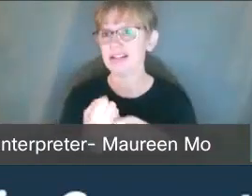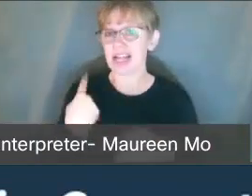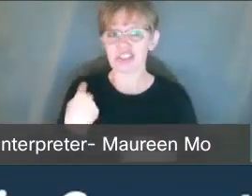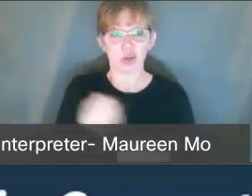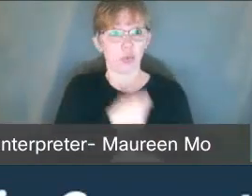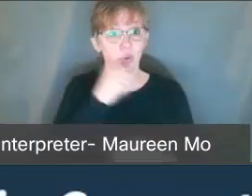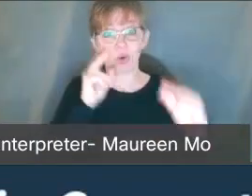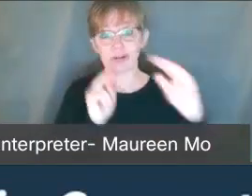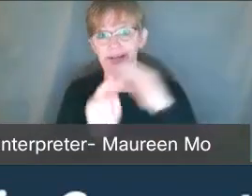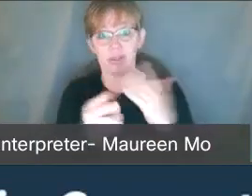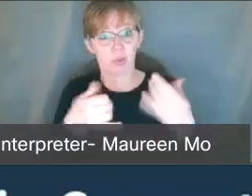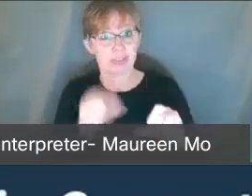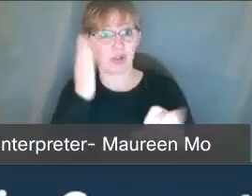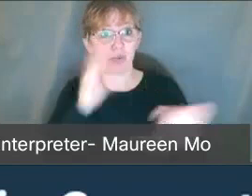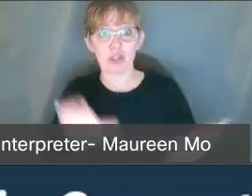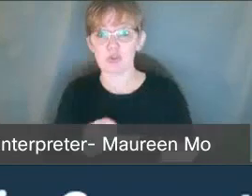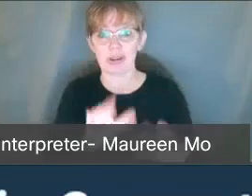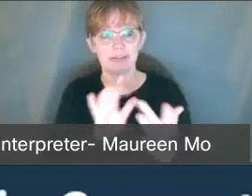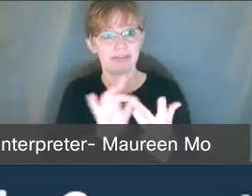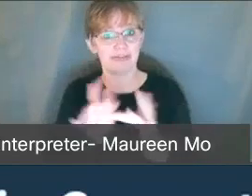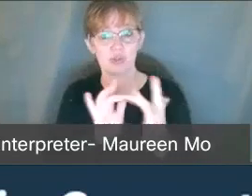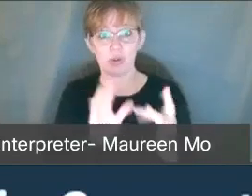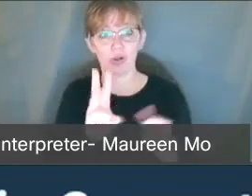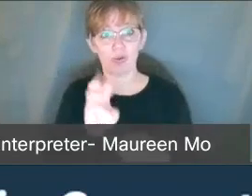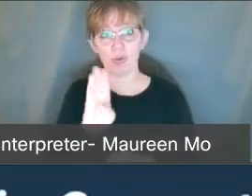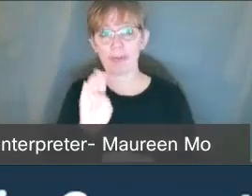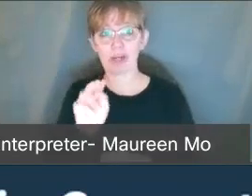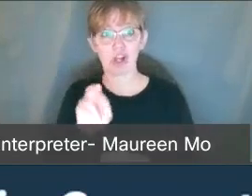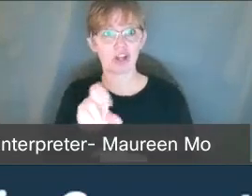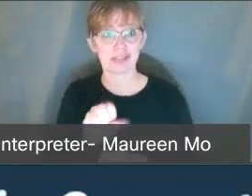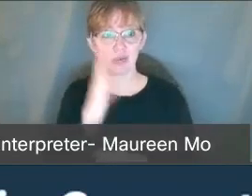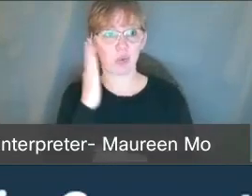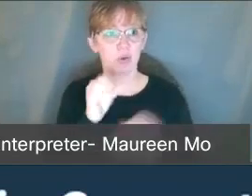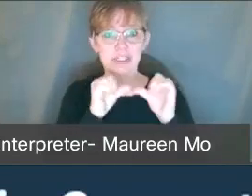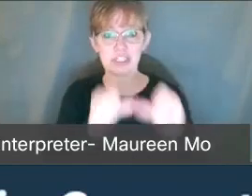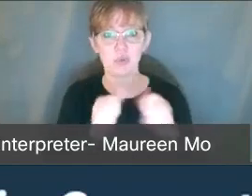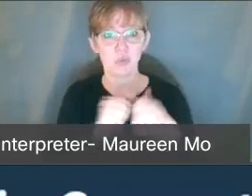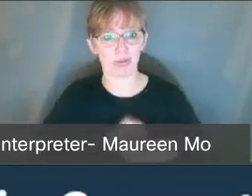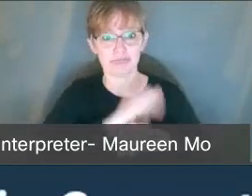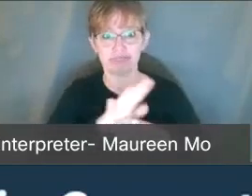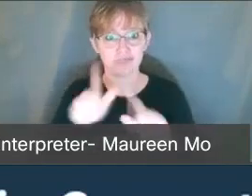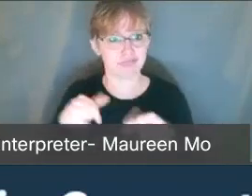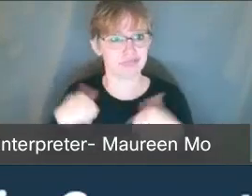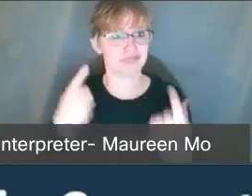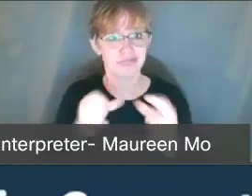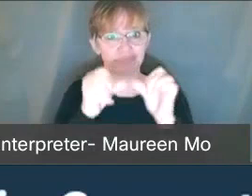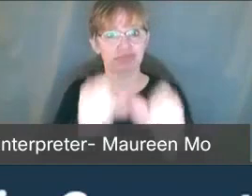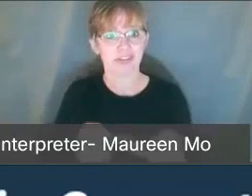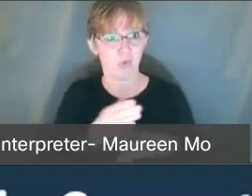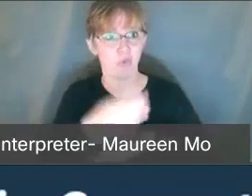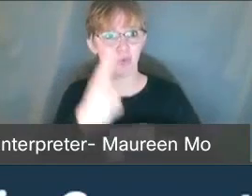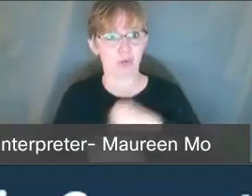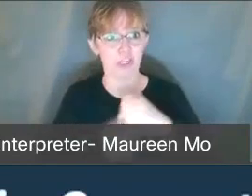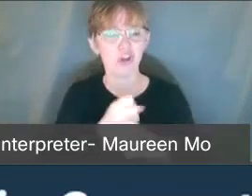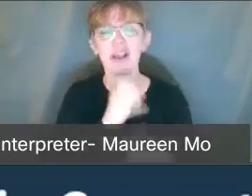be doing virtual webinars. We weren't thinking that the pandemic would continue the way it does. And that is just a very concrete example of